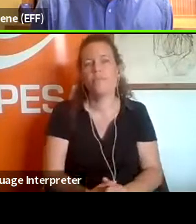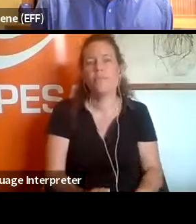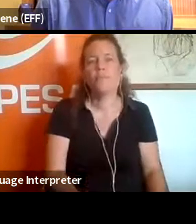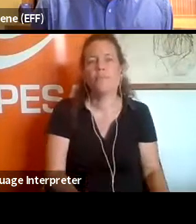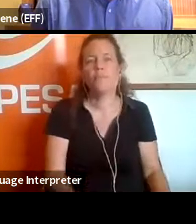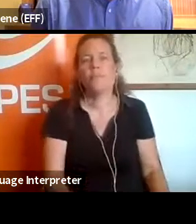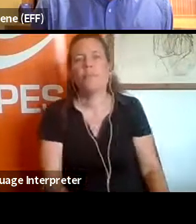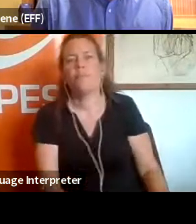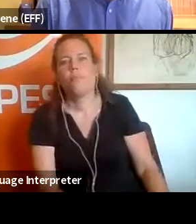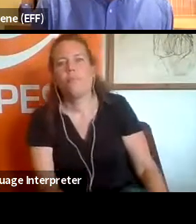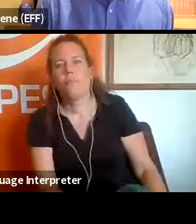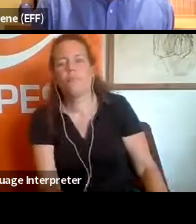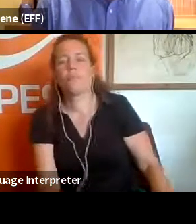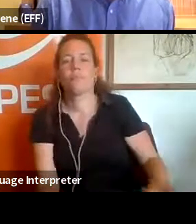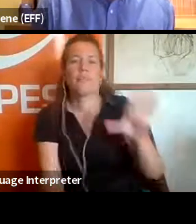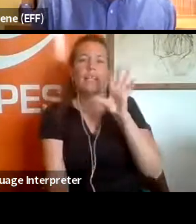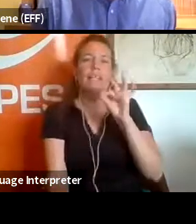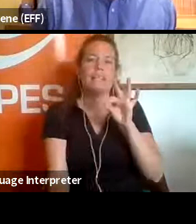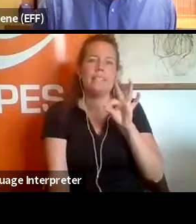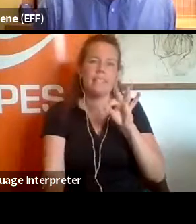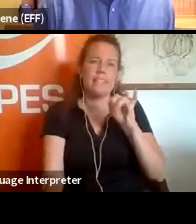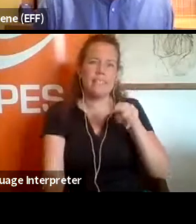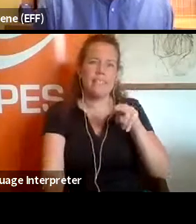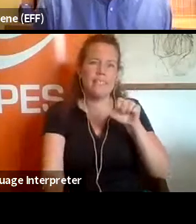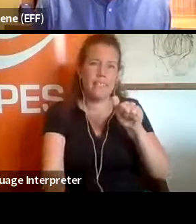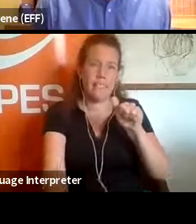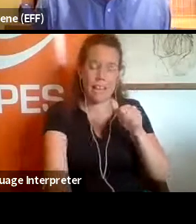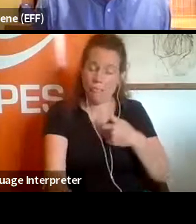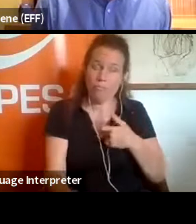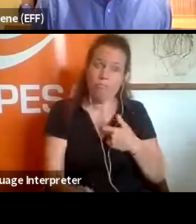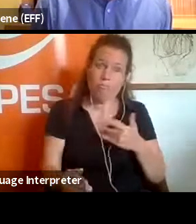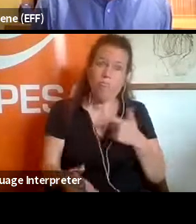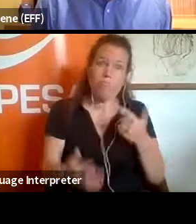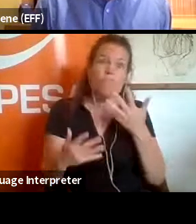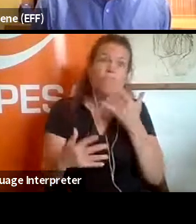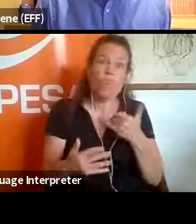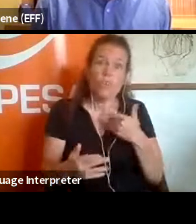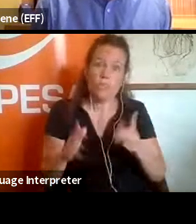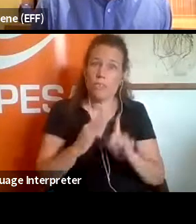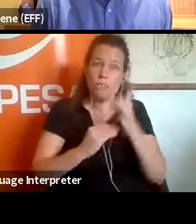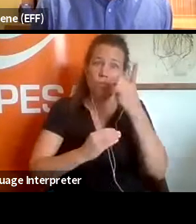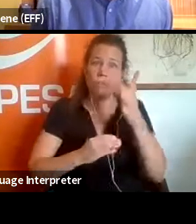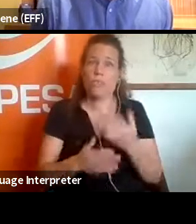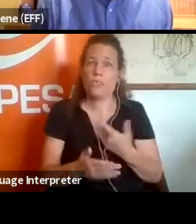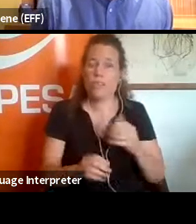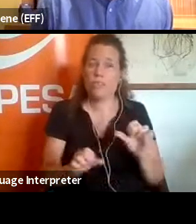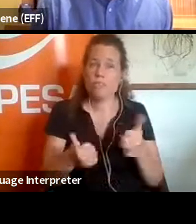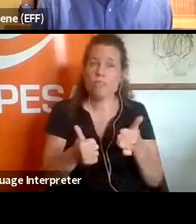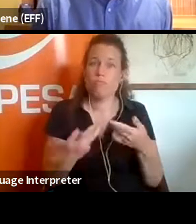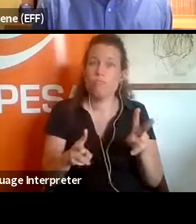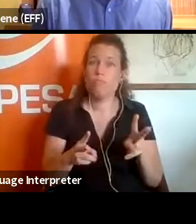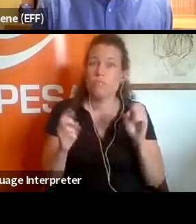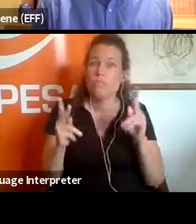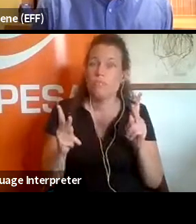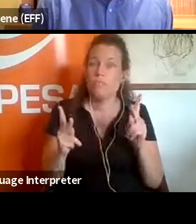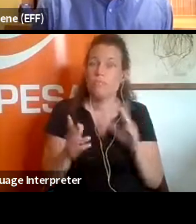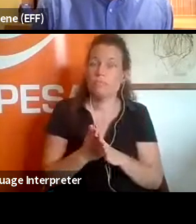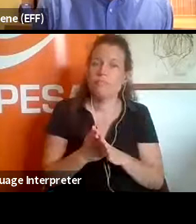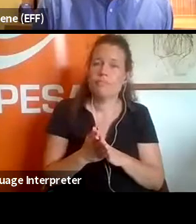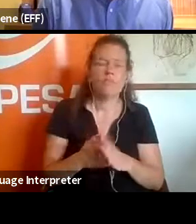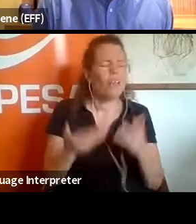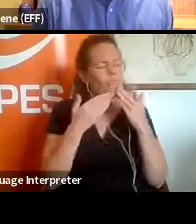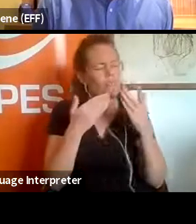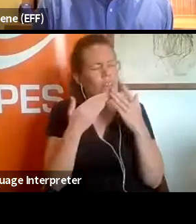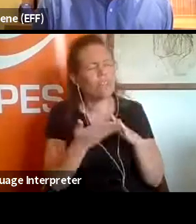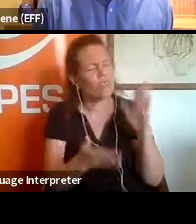I'm happy to kick us off on that, if that's all right with the other panelists. Thank you so much for that. It's